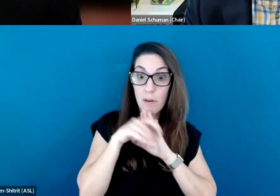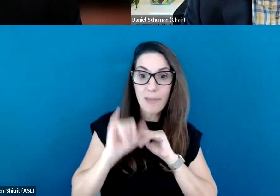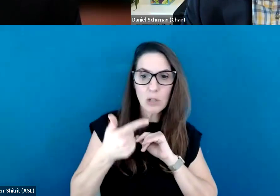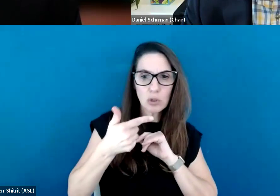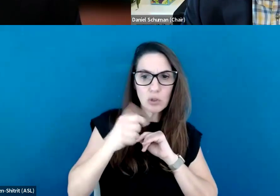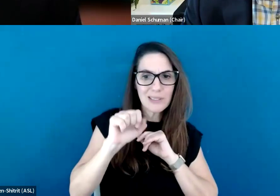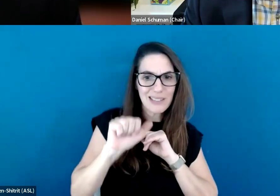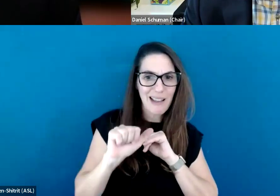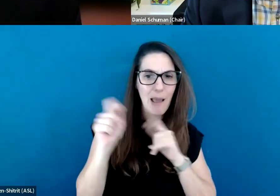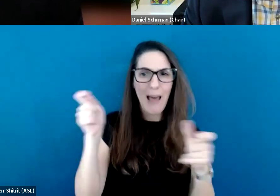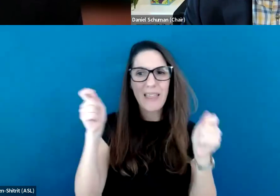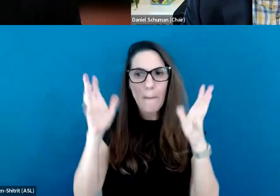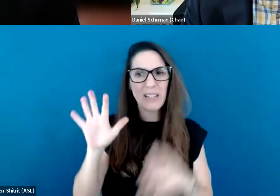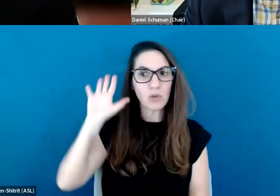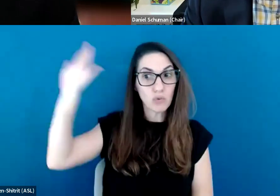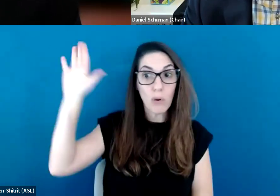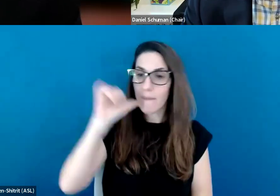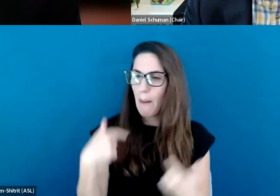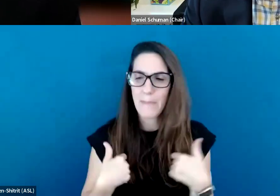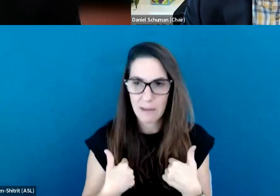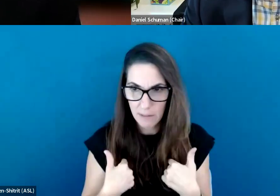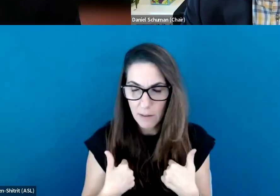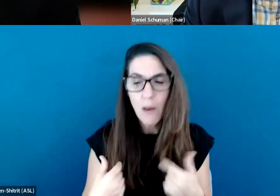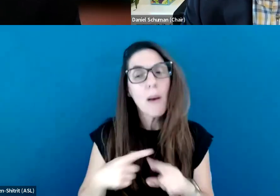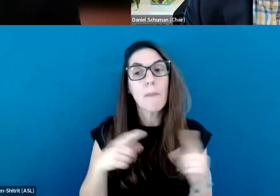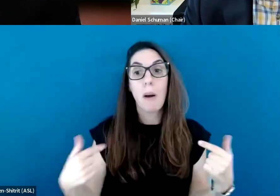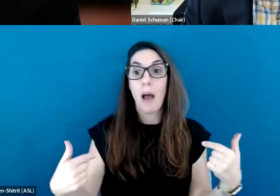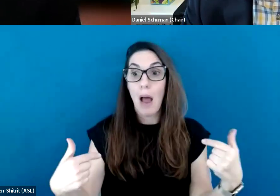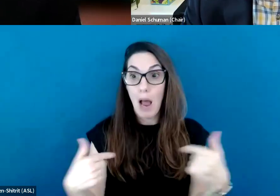not me, right, Arthur? But I will be making